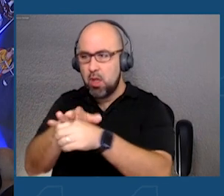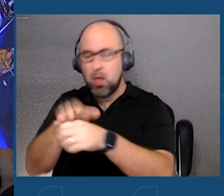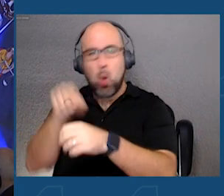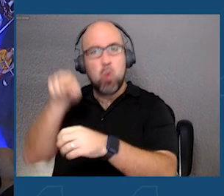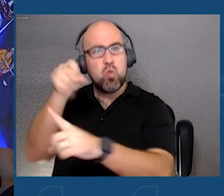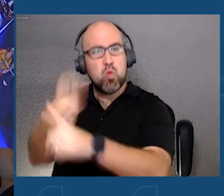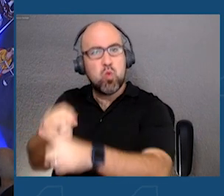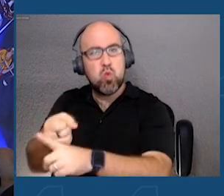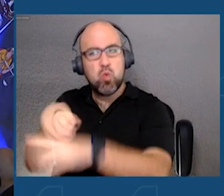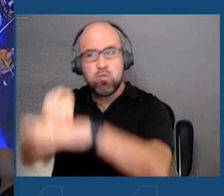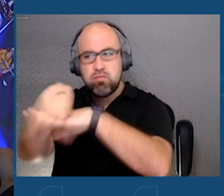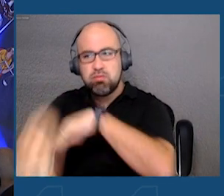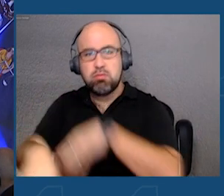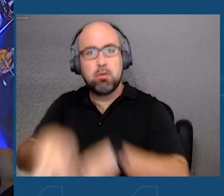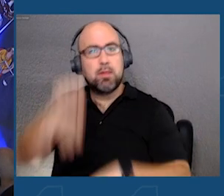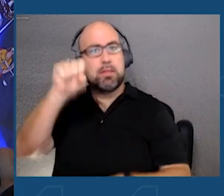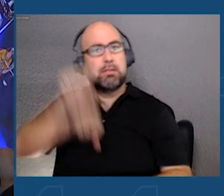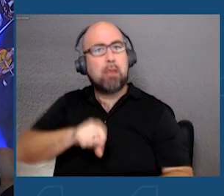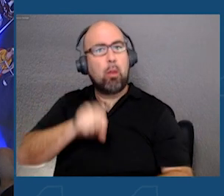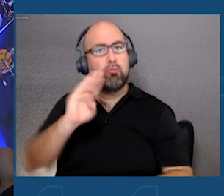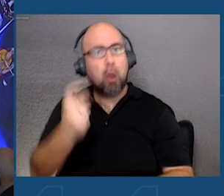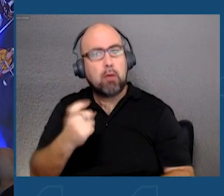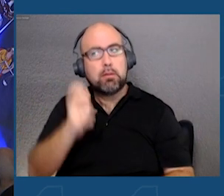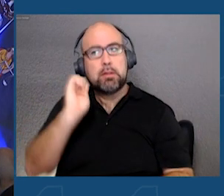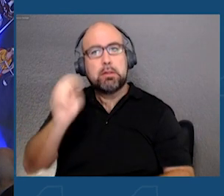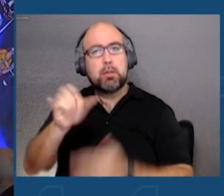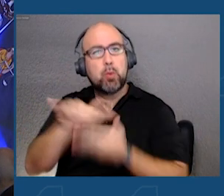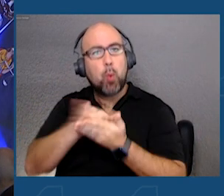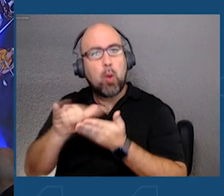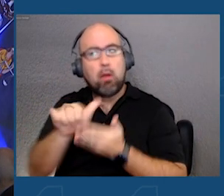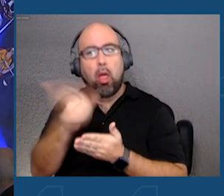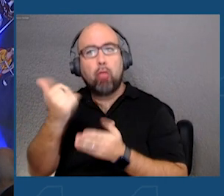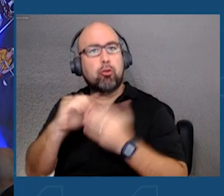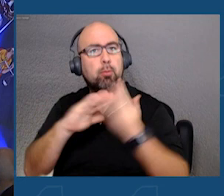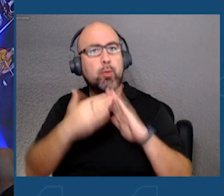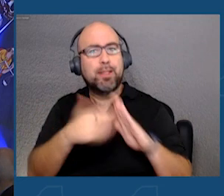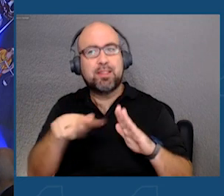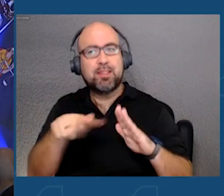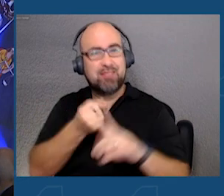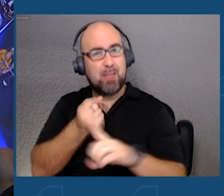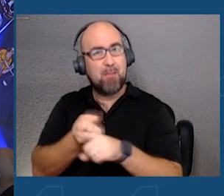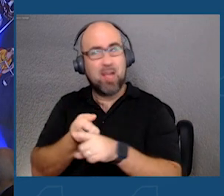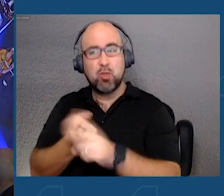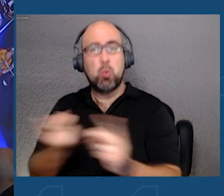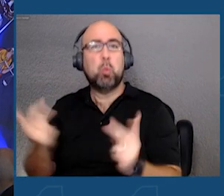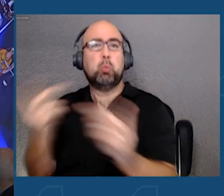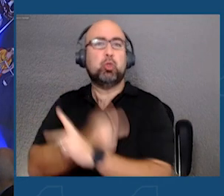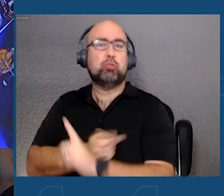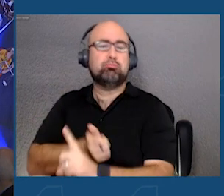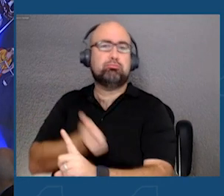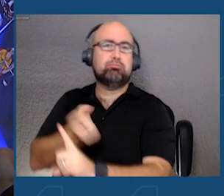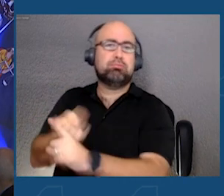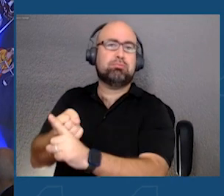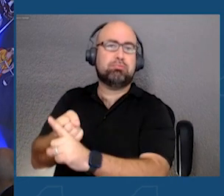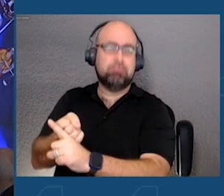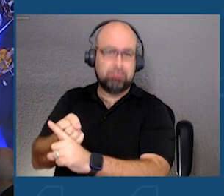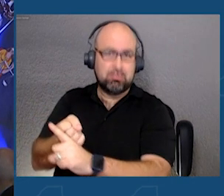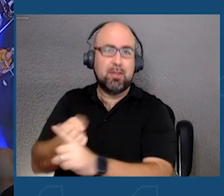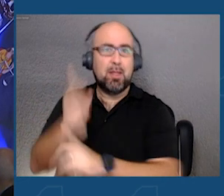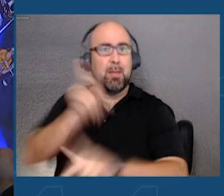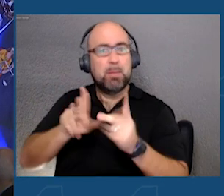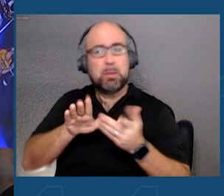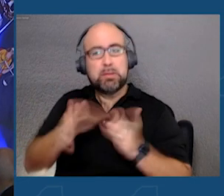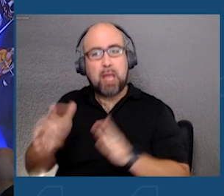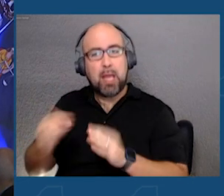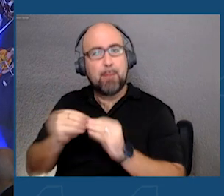Bronx and East New York, and other communities, the impacts were twice as devastating. People dying at higher rates,